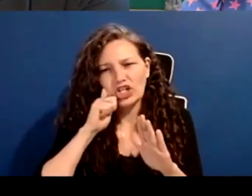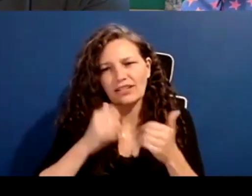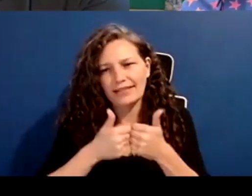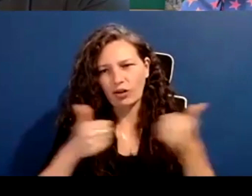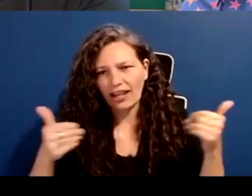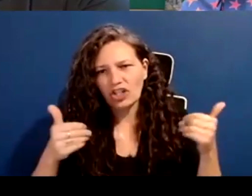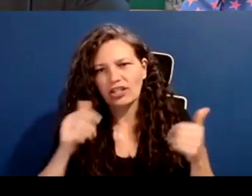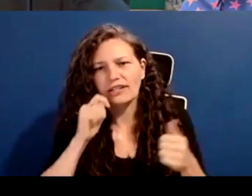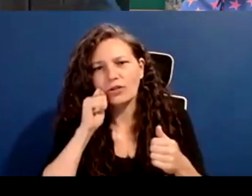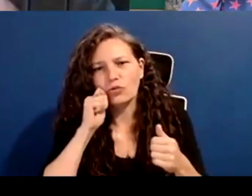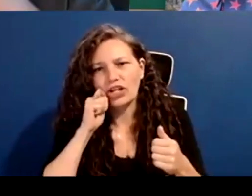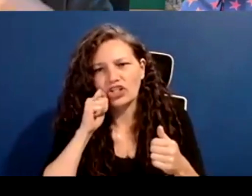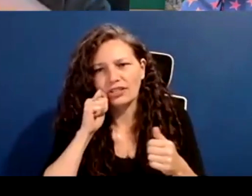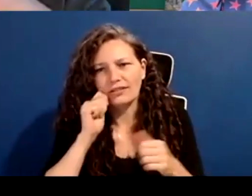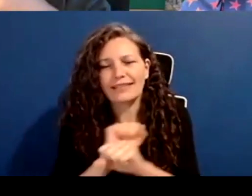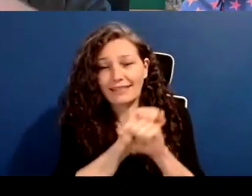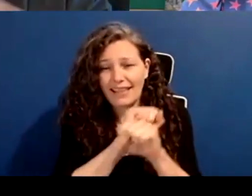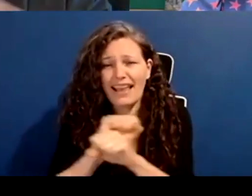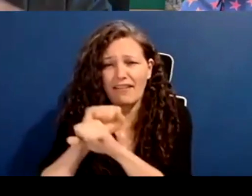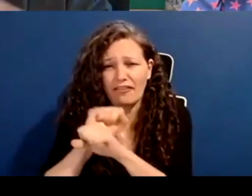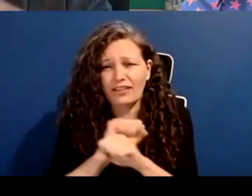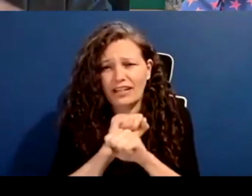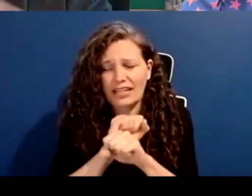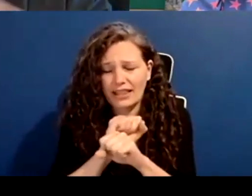country. And so you have a